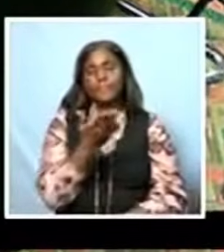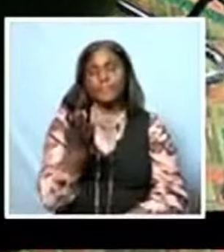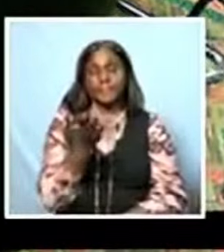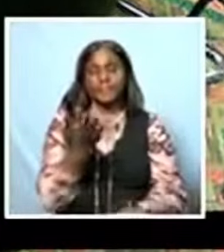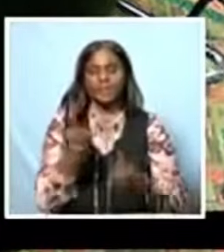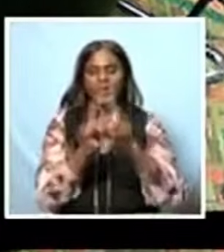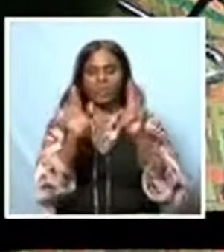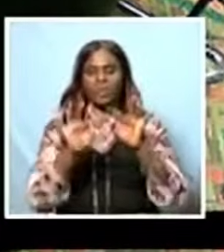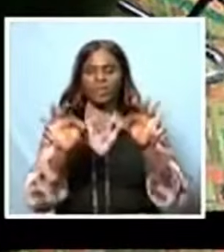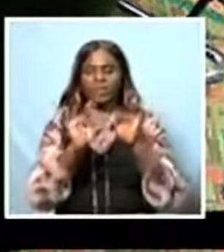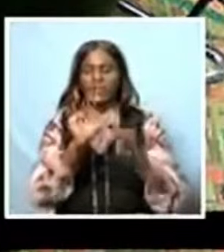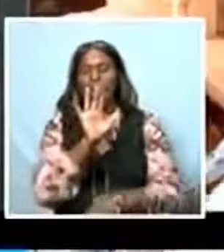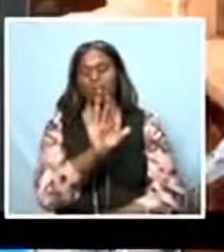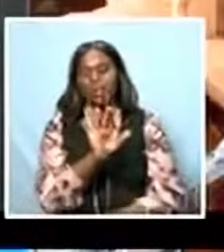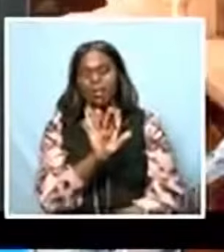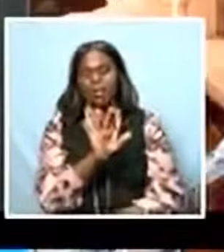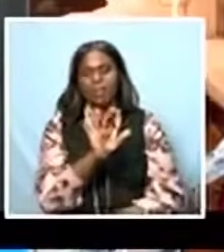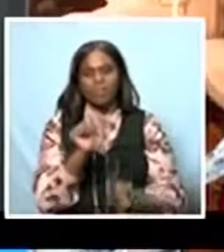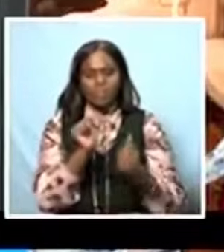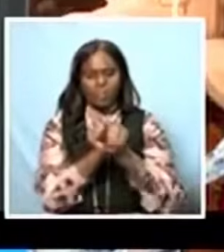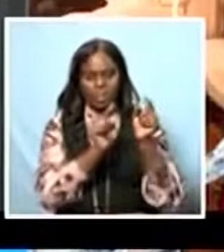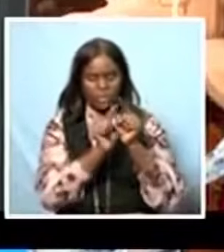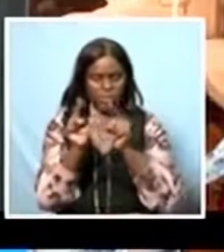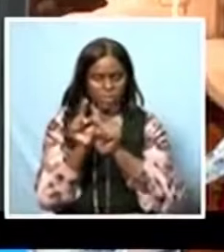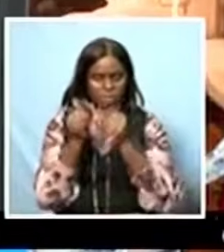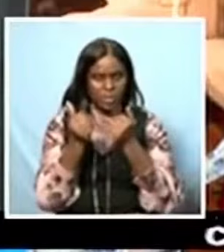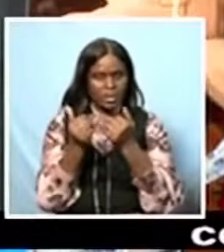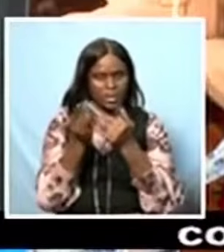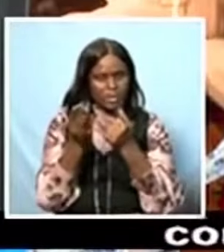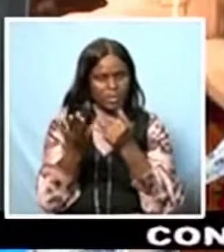Very important. And also the